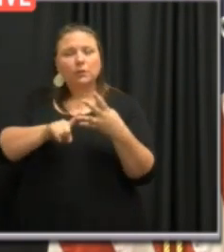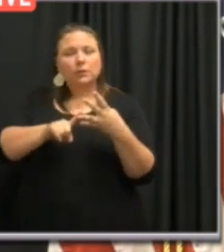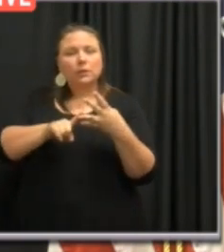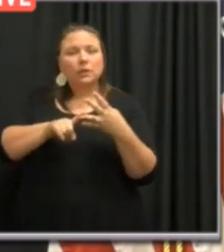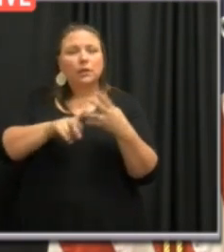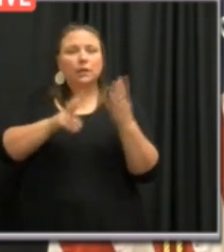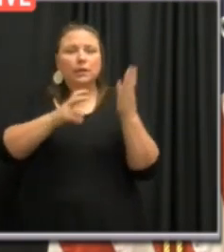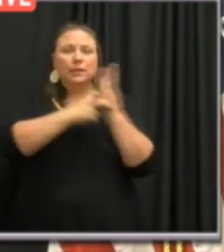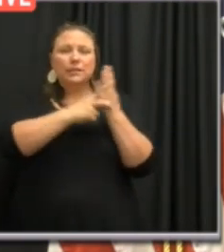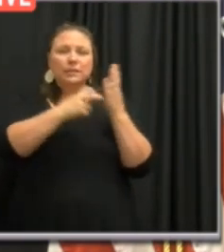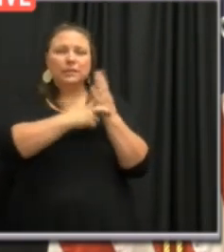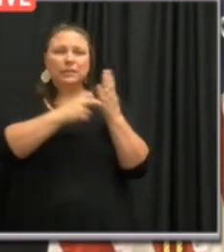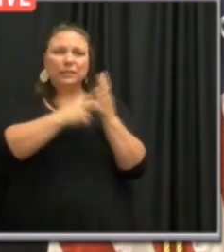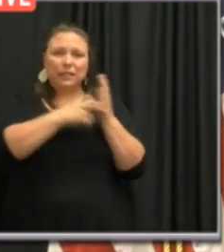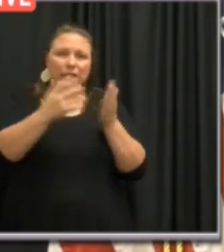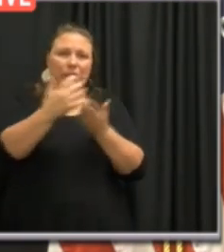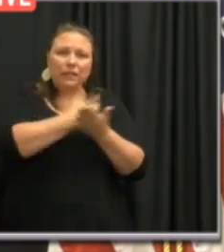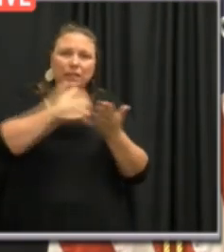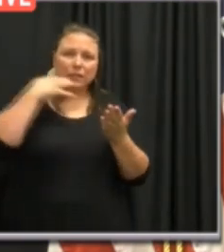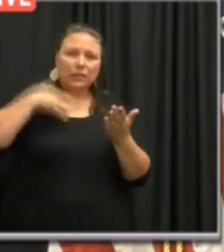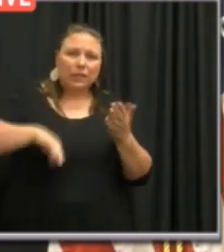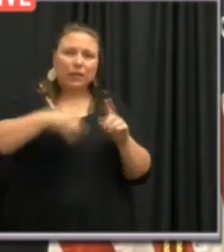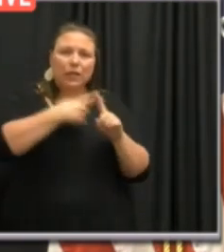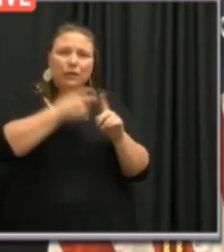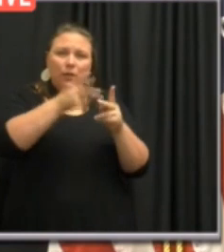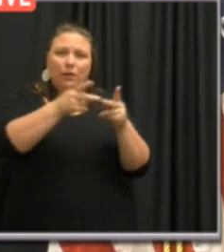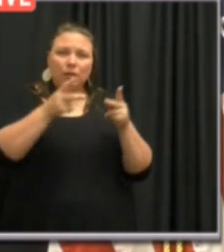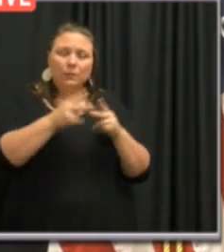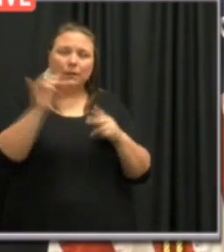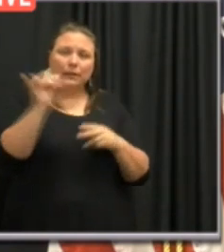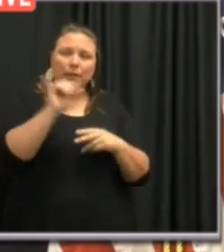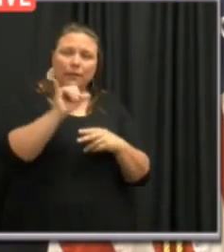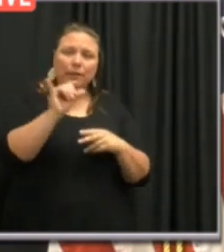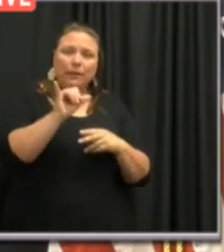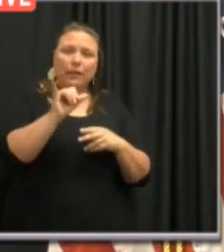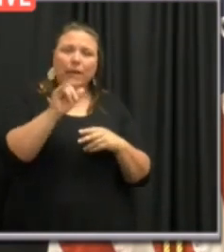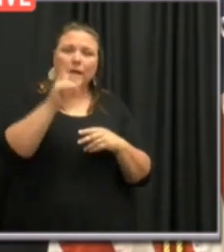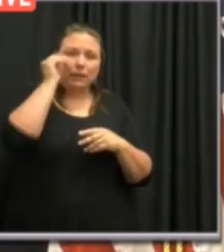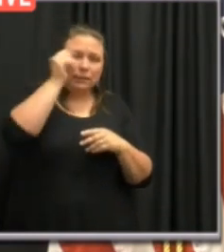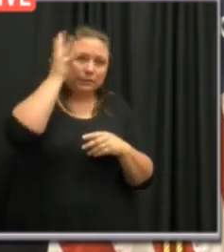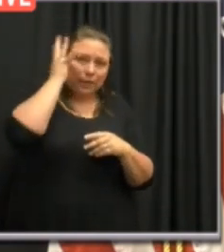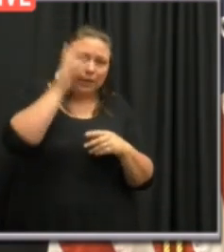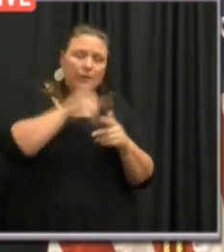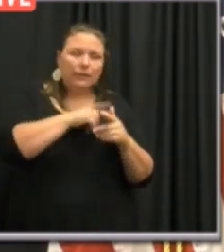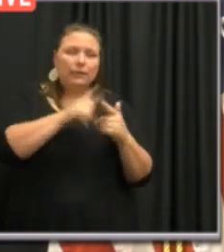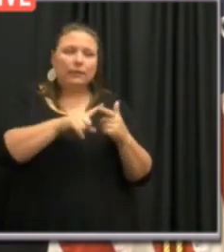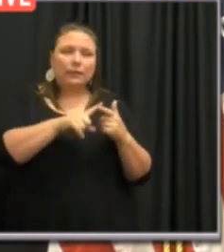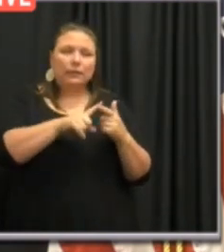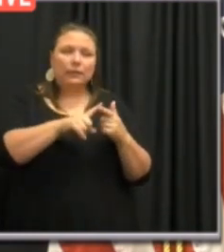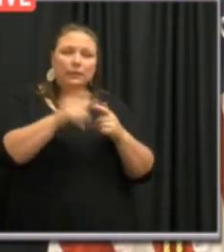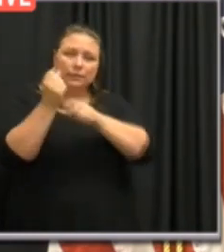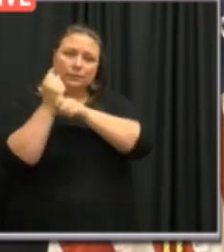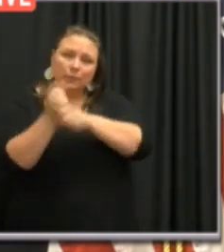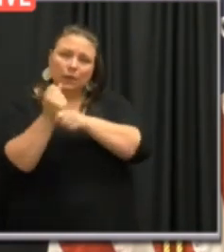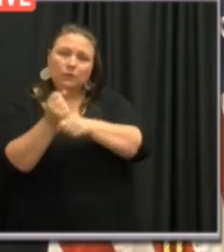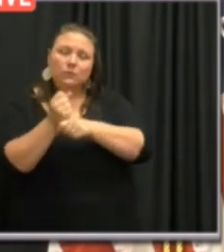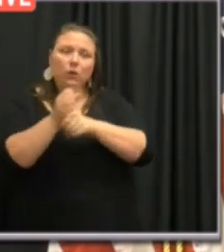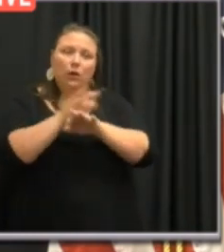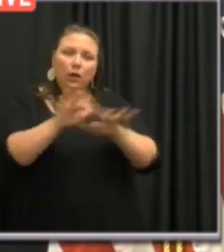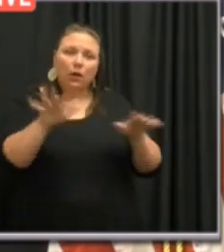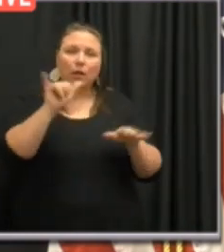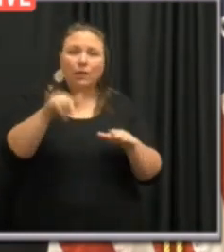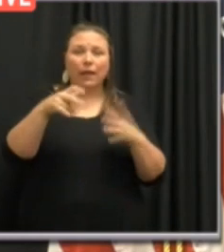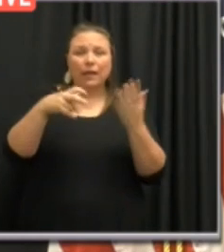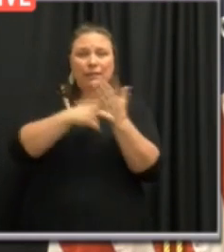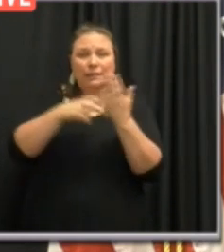ticket revenue from places like the Titan Stadium and the ballpark, that ticket revenue is